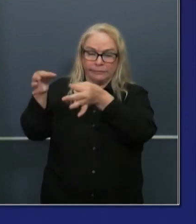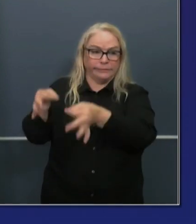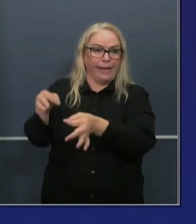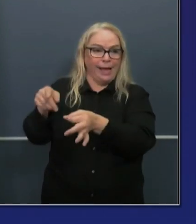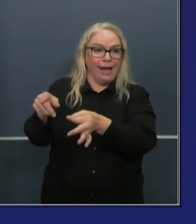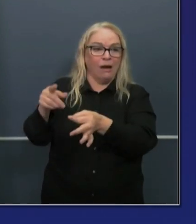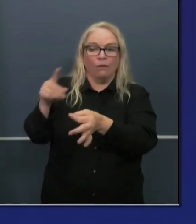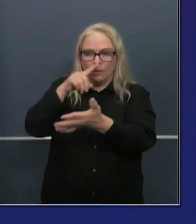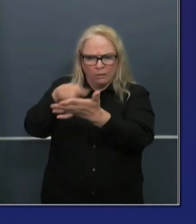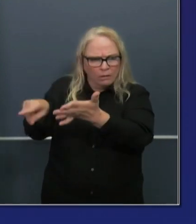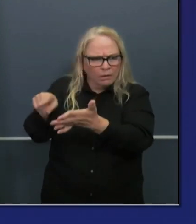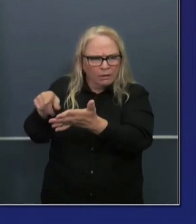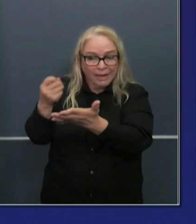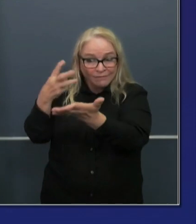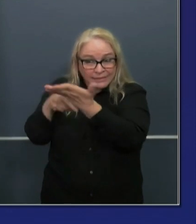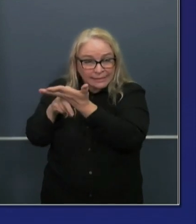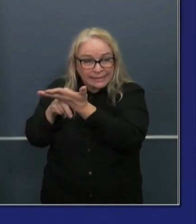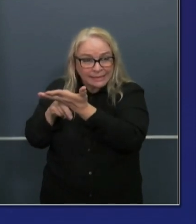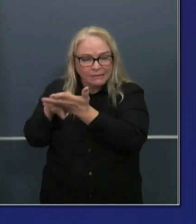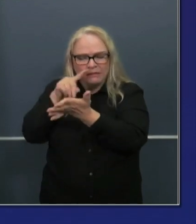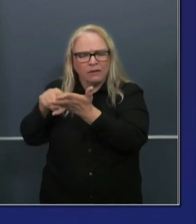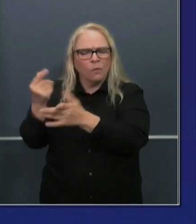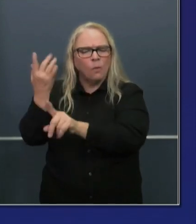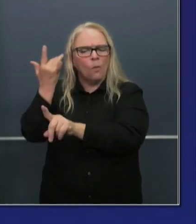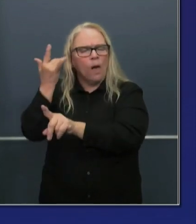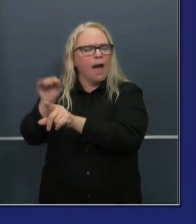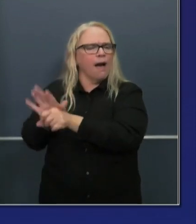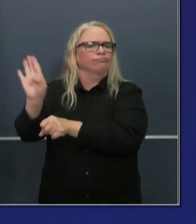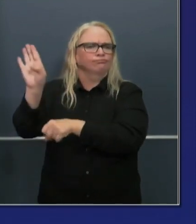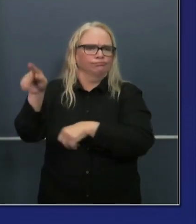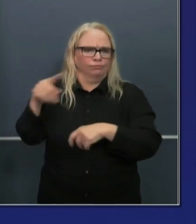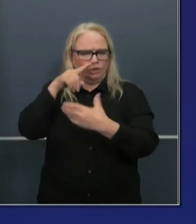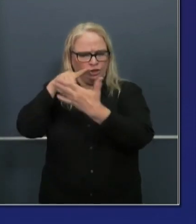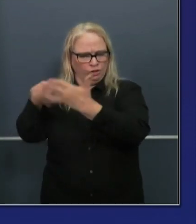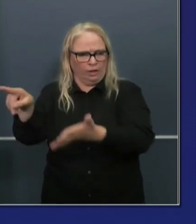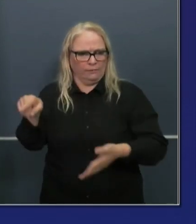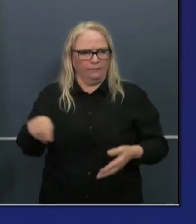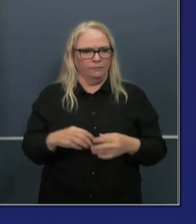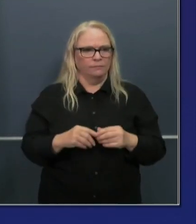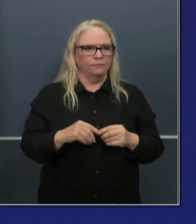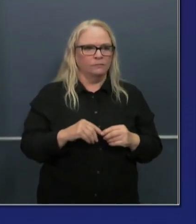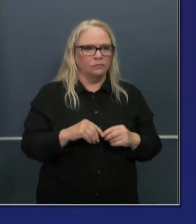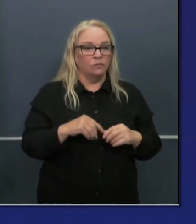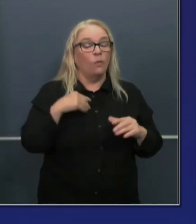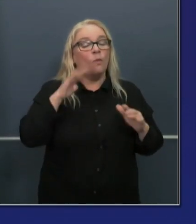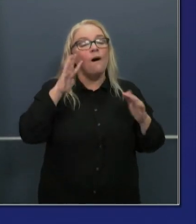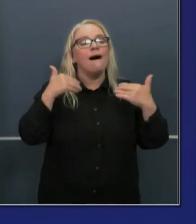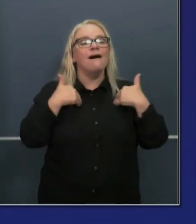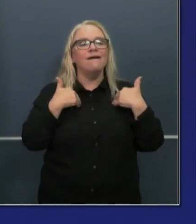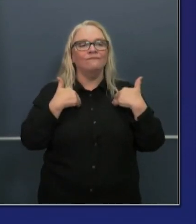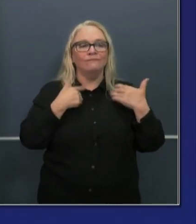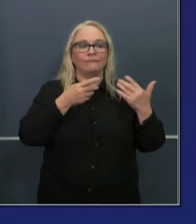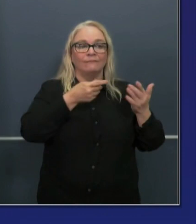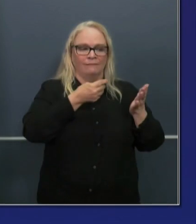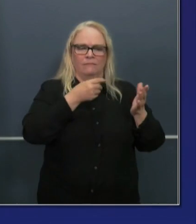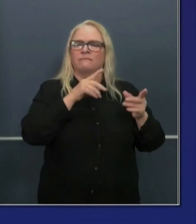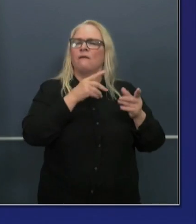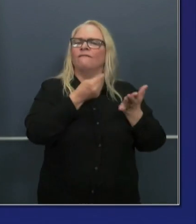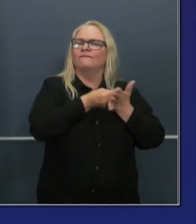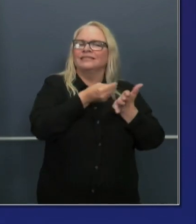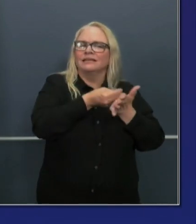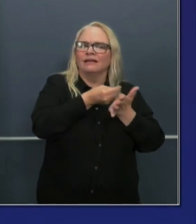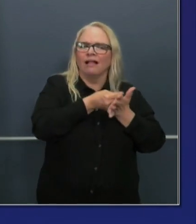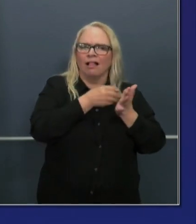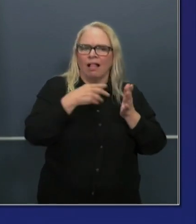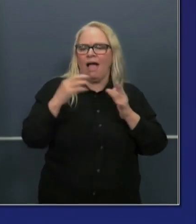code and licensing perspective, as well as a regulatory and fiscal perspective, to engage with an